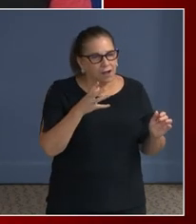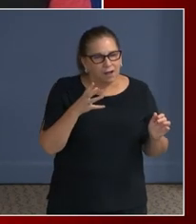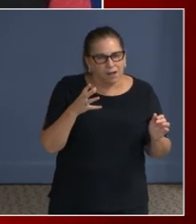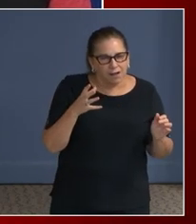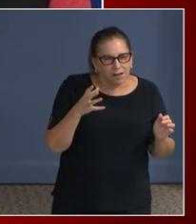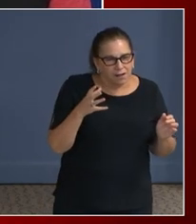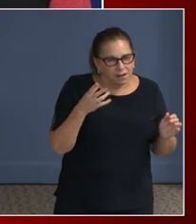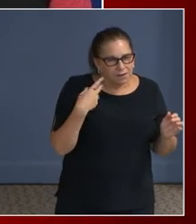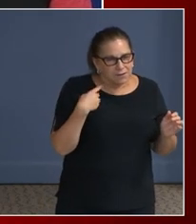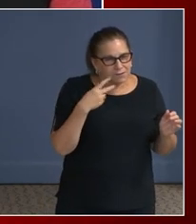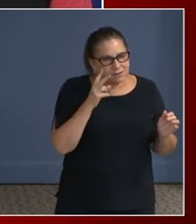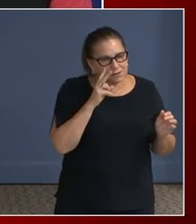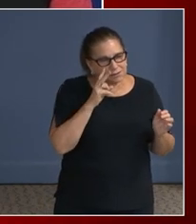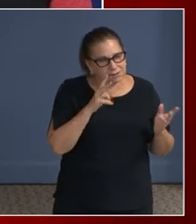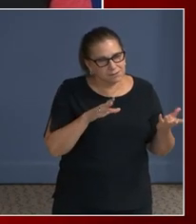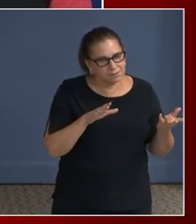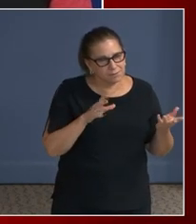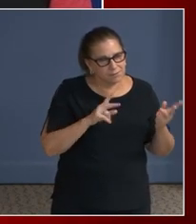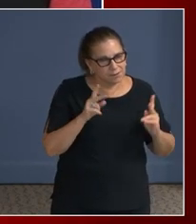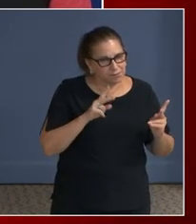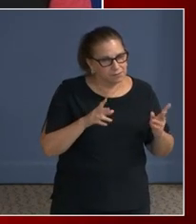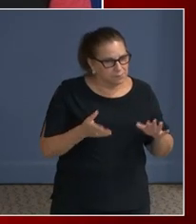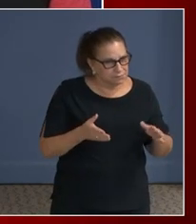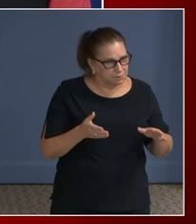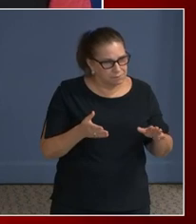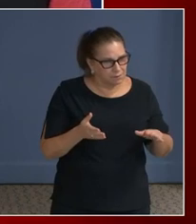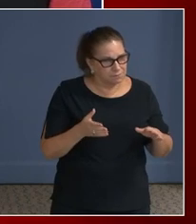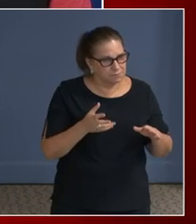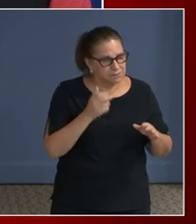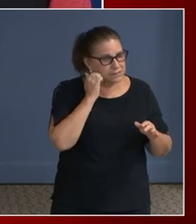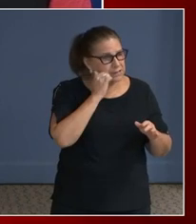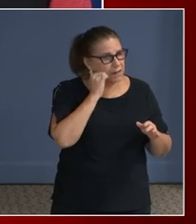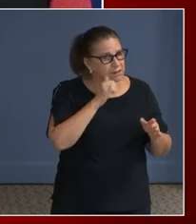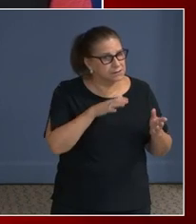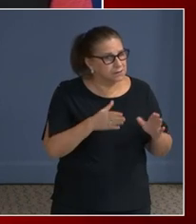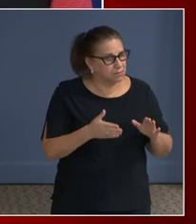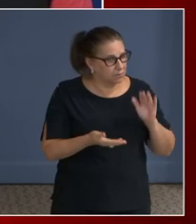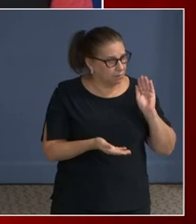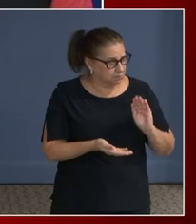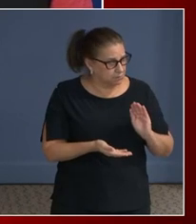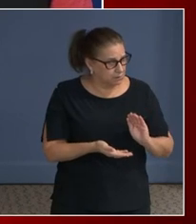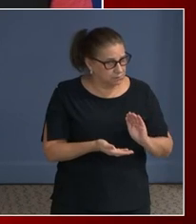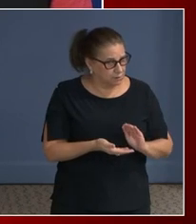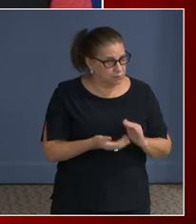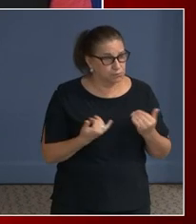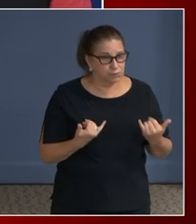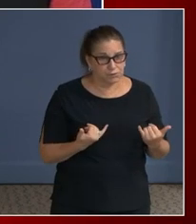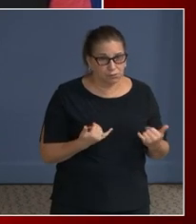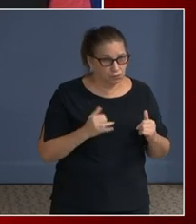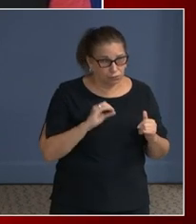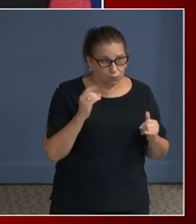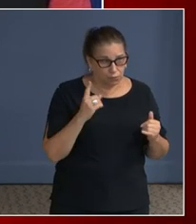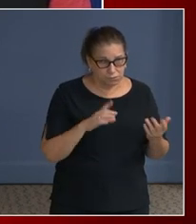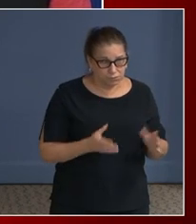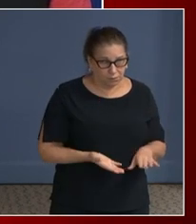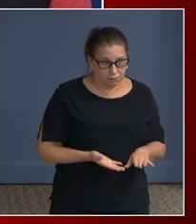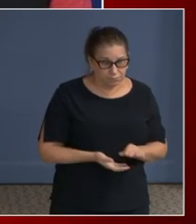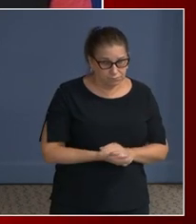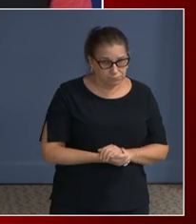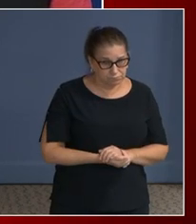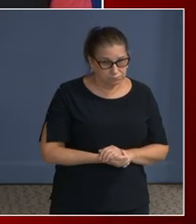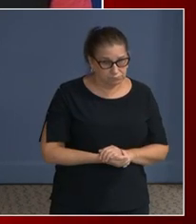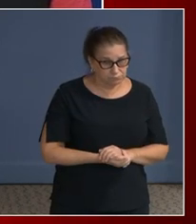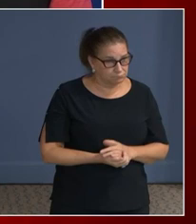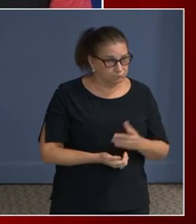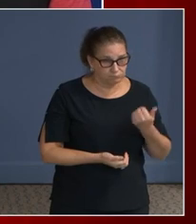the daily death numbers seem to be pretty low. I think this was another day of no deaths in the city, and we're seeing